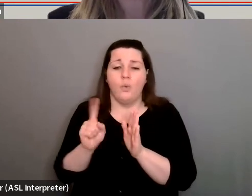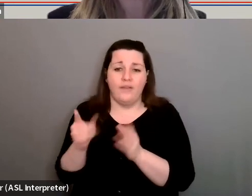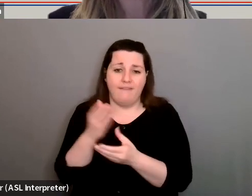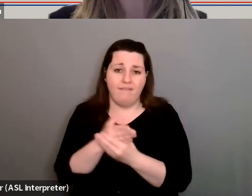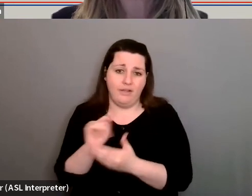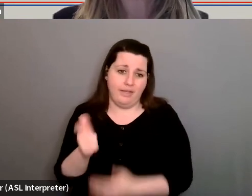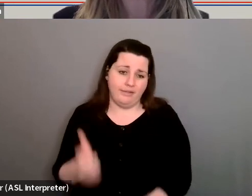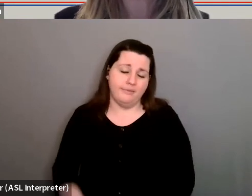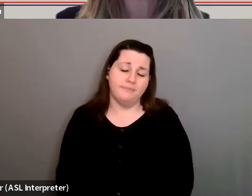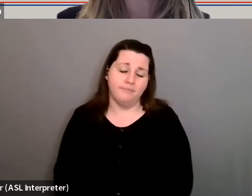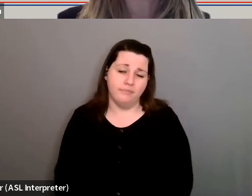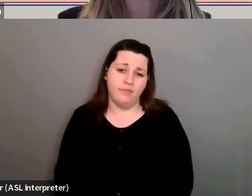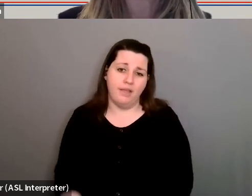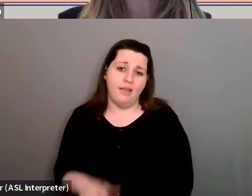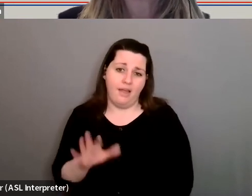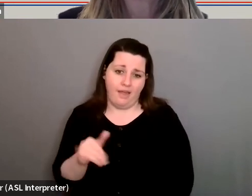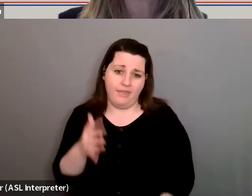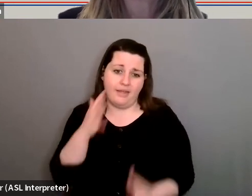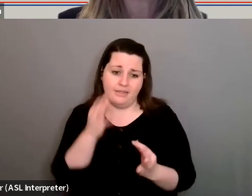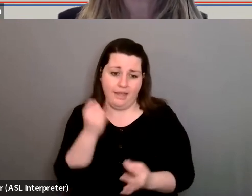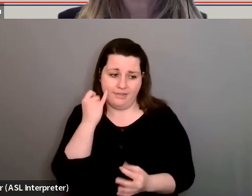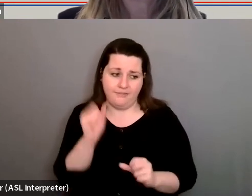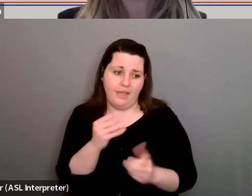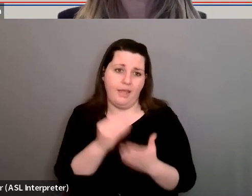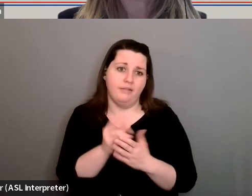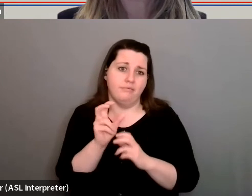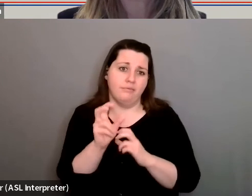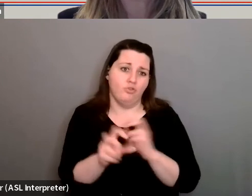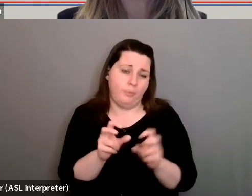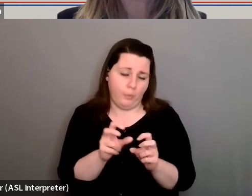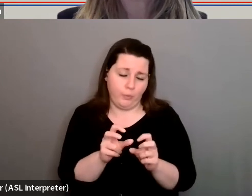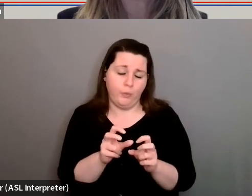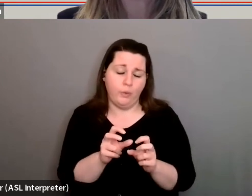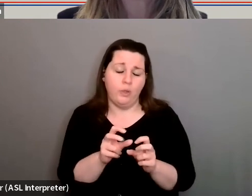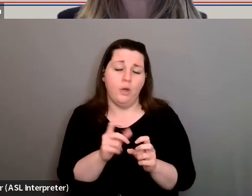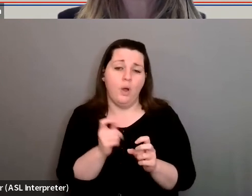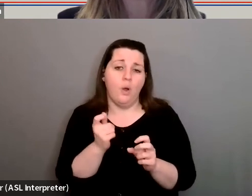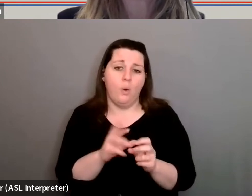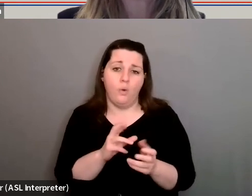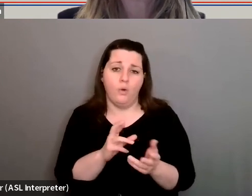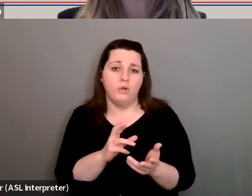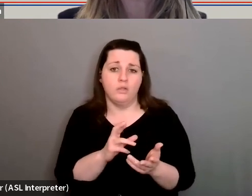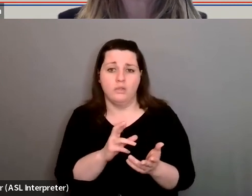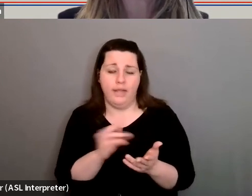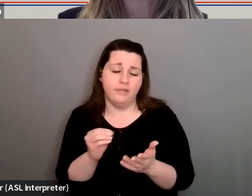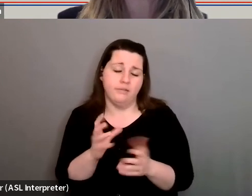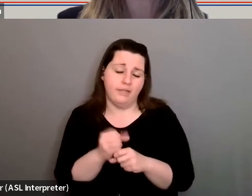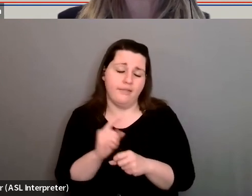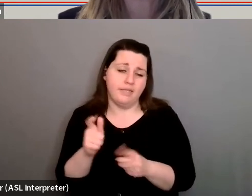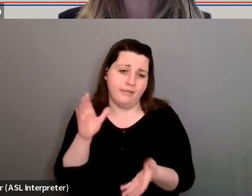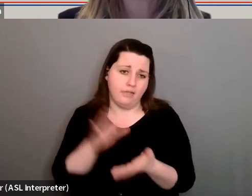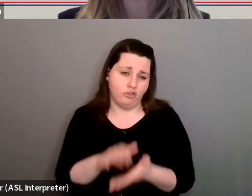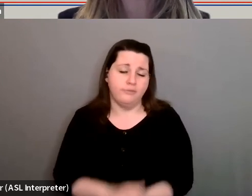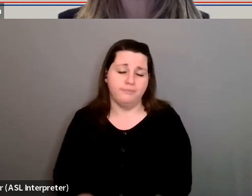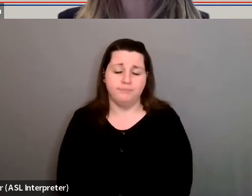taxes to determine whether or not they could contribute to any plan and take that as whatever their